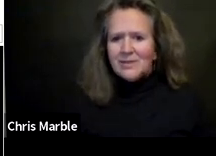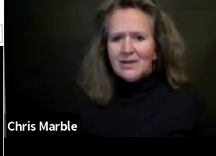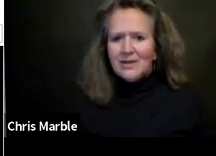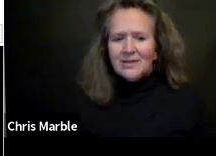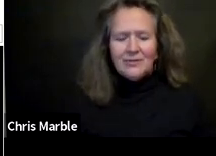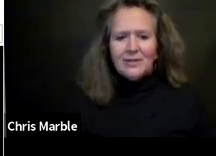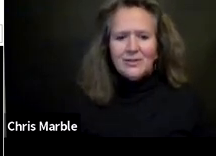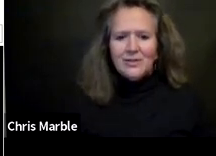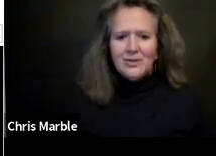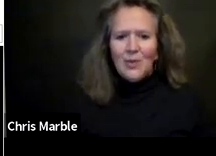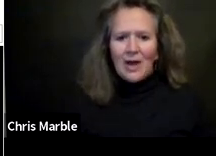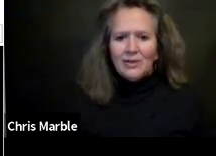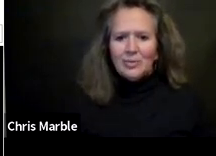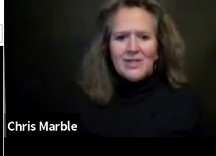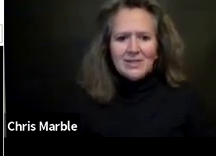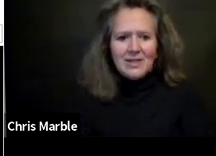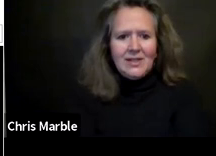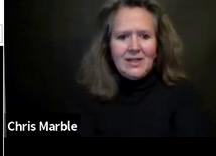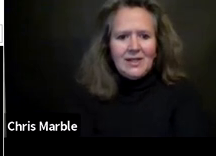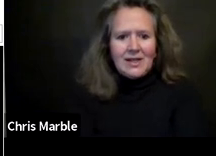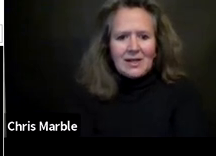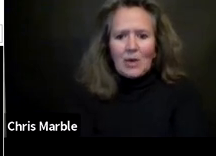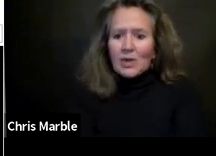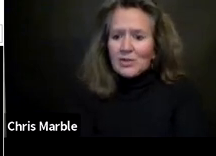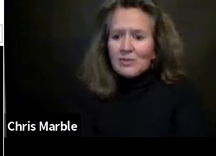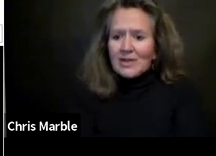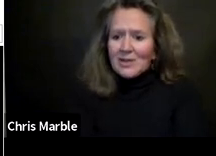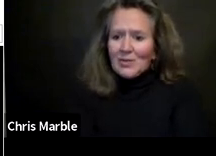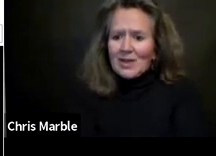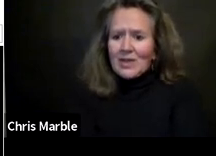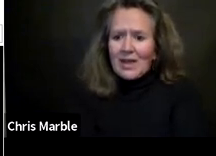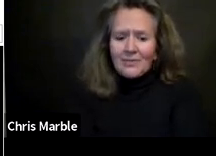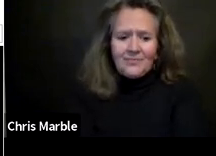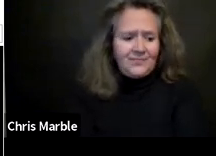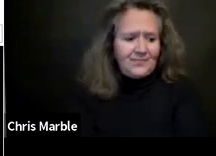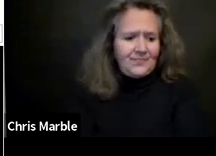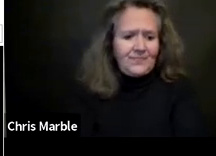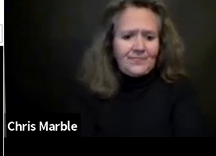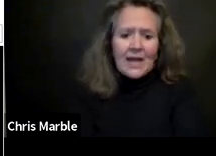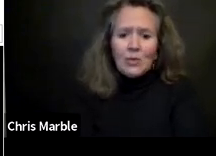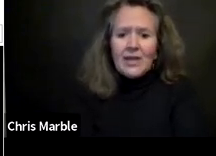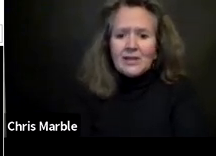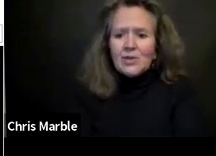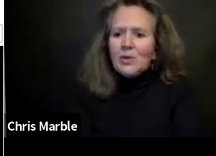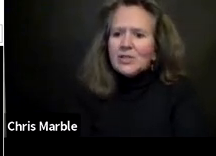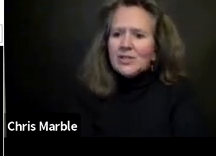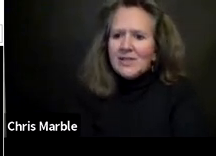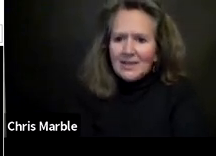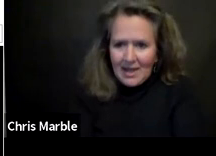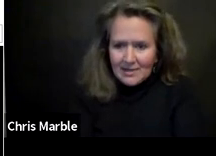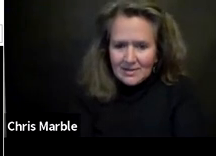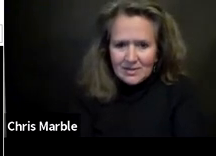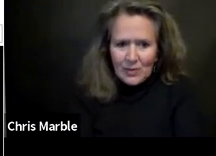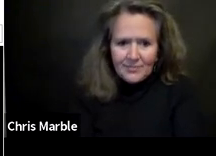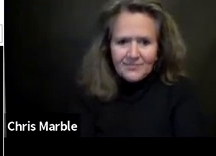sometimes difficult to do while you're presenting, but we're going to do the best that we can. And we'll be answering questions